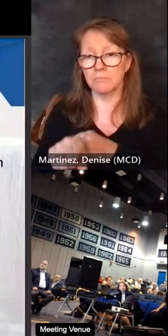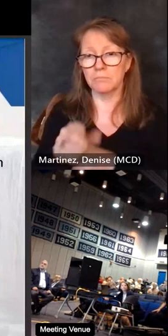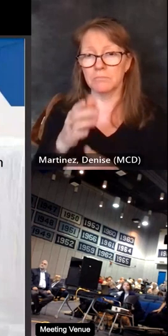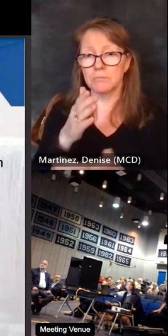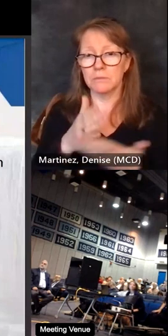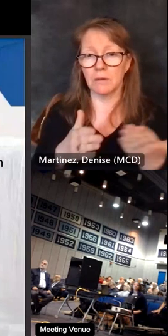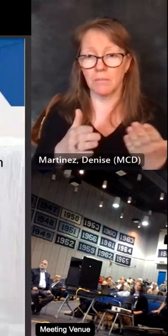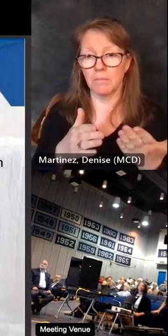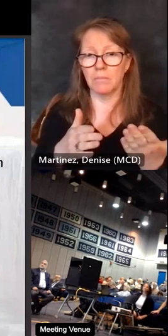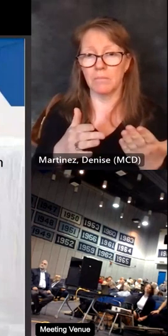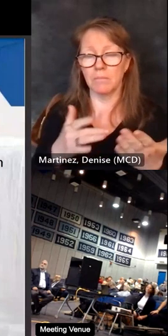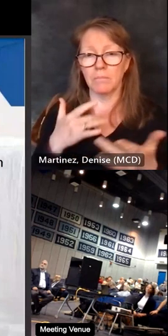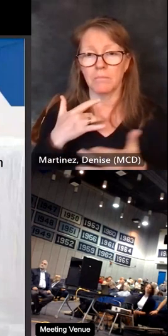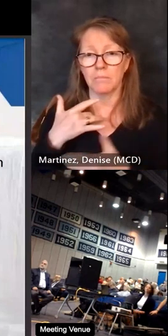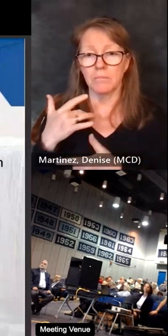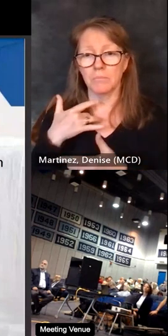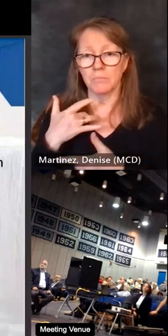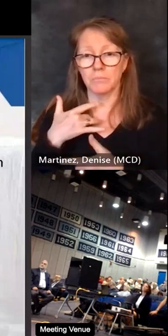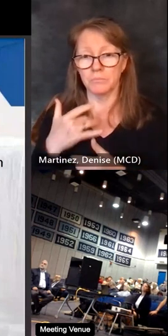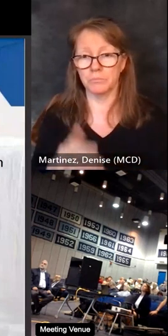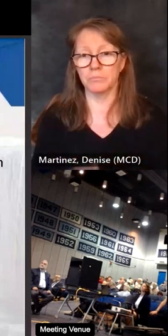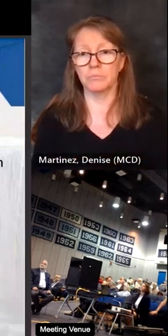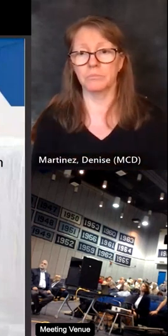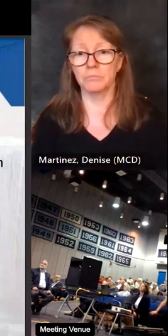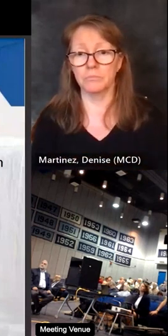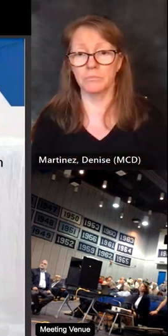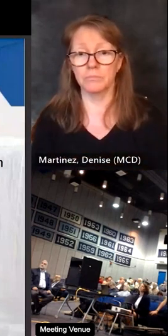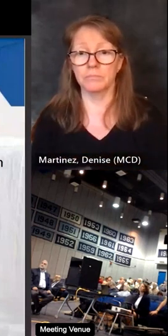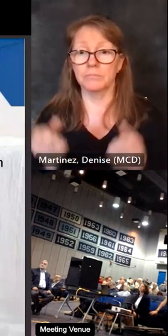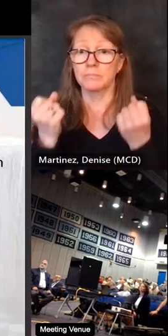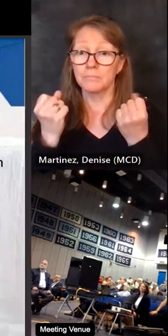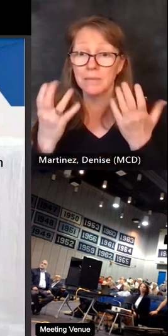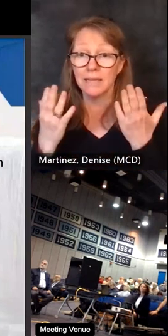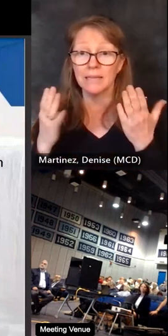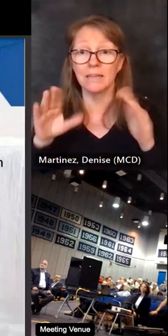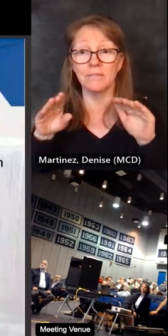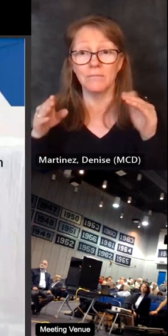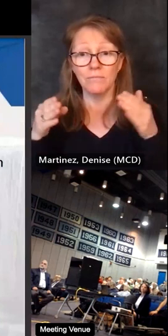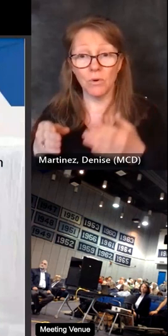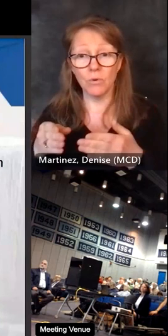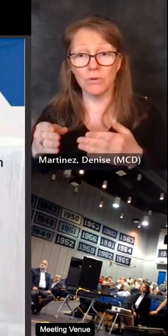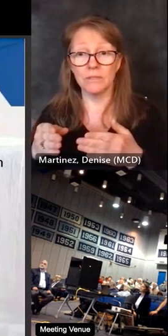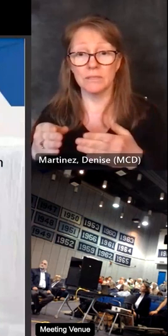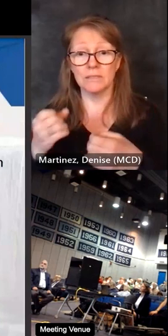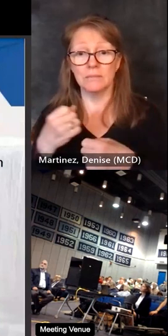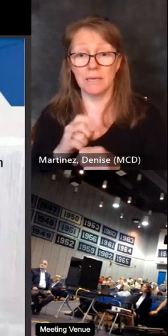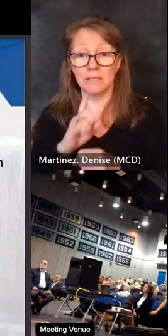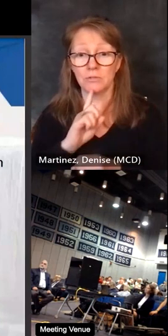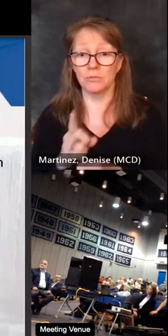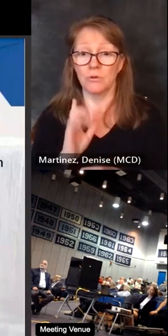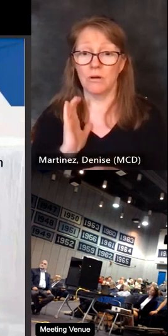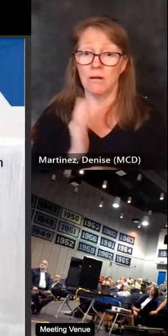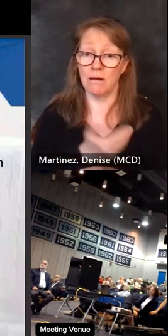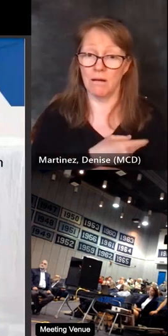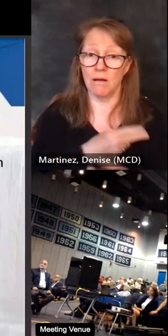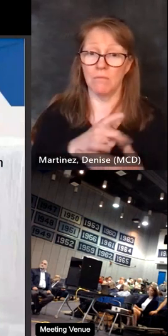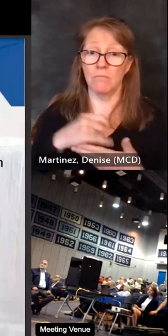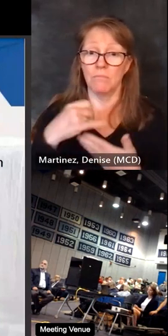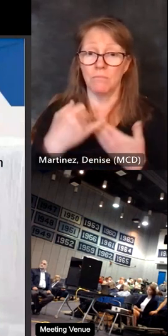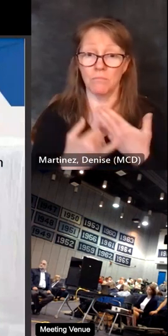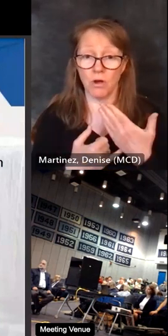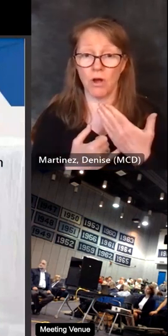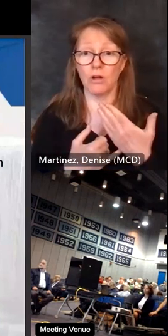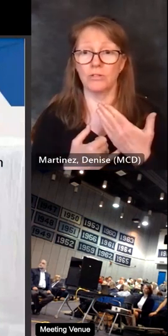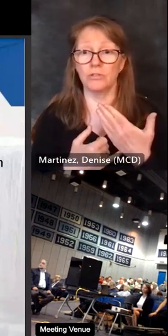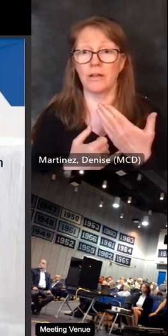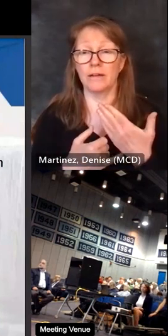comments, and you know, a lot of them have been focused on making sure that this project's maintaining acres for affordable